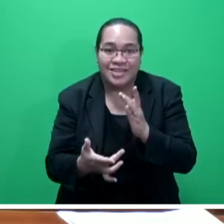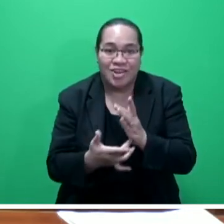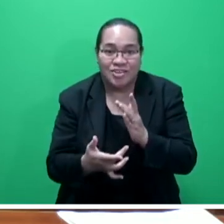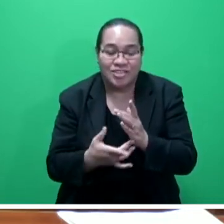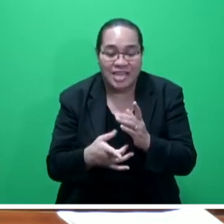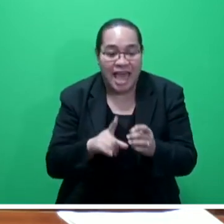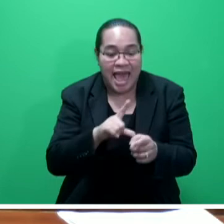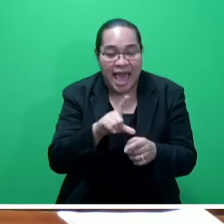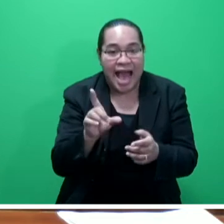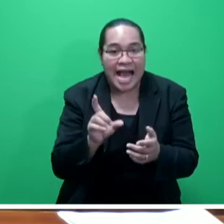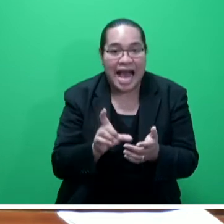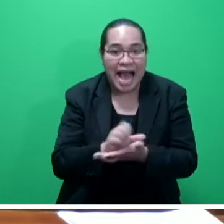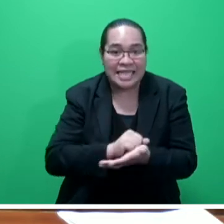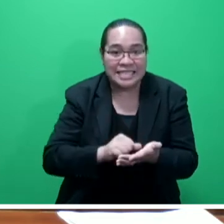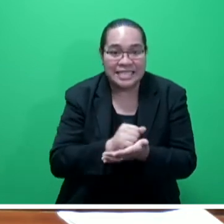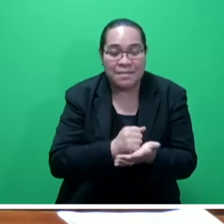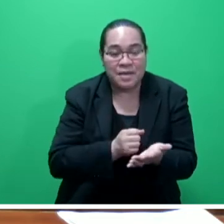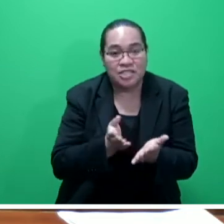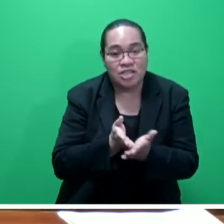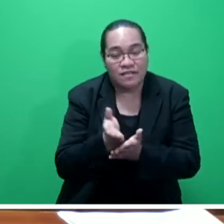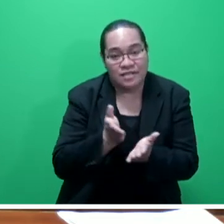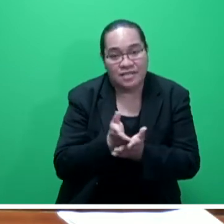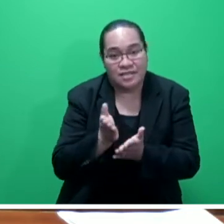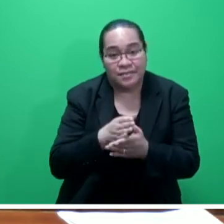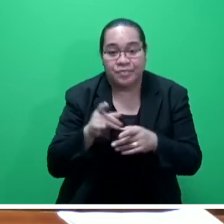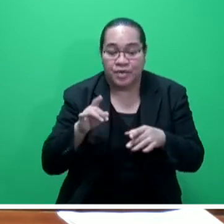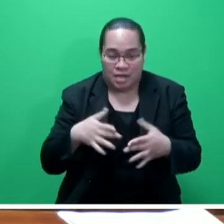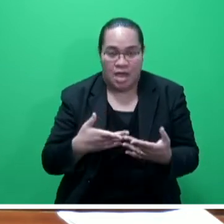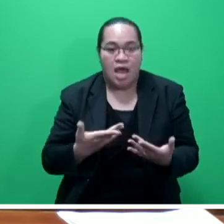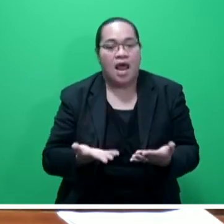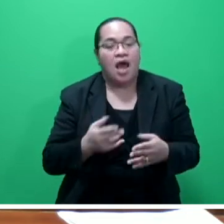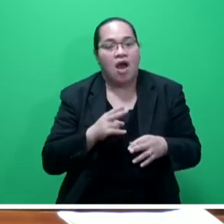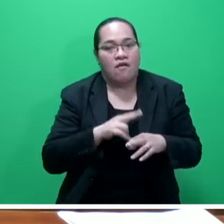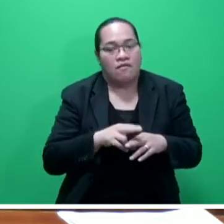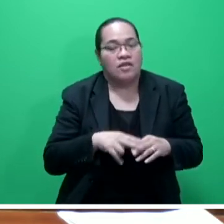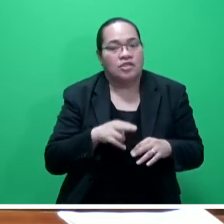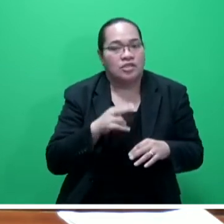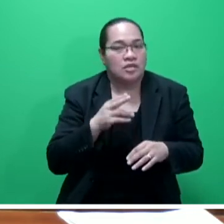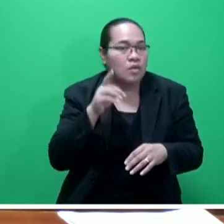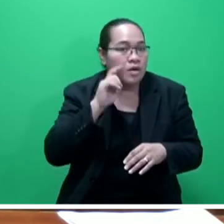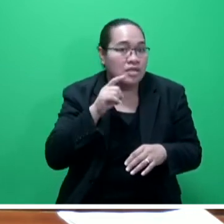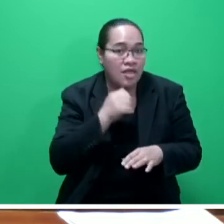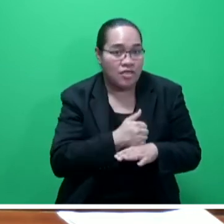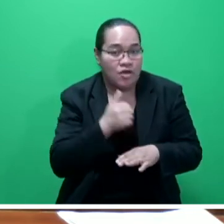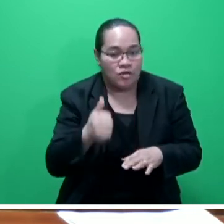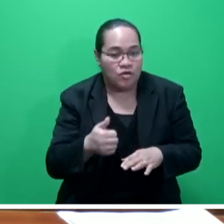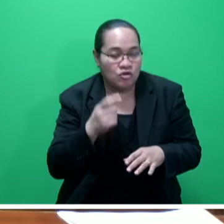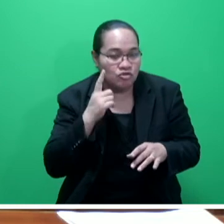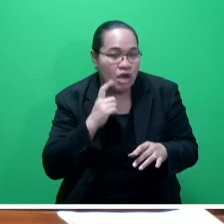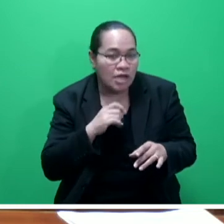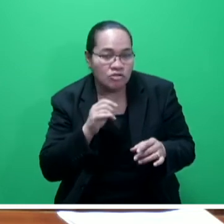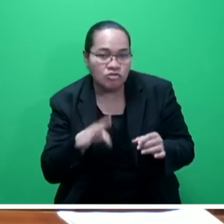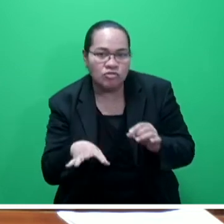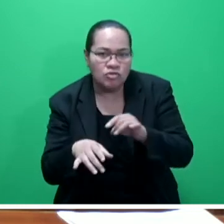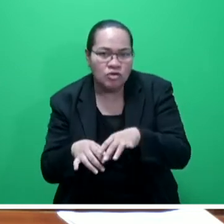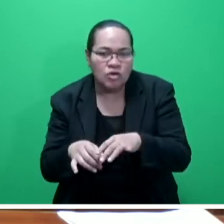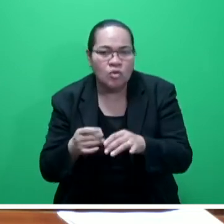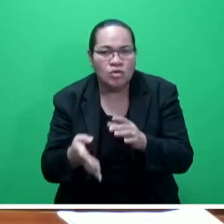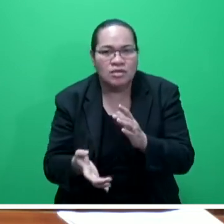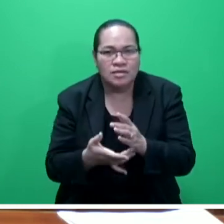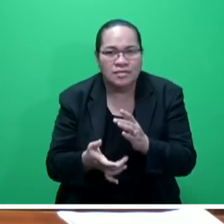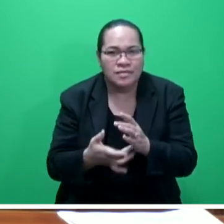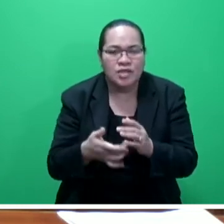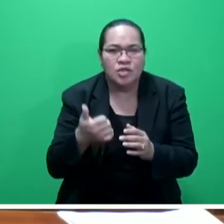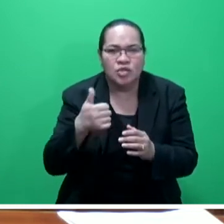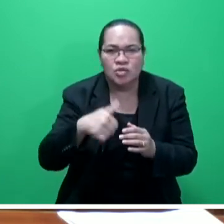customer services, Water Authority of Fiji has been moving over the recent past towards automating its water reticulation system using